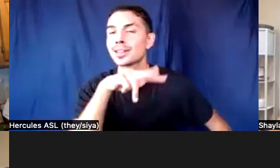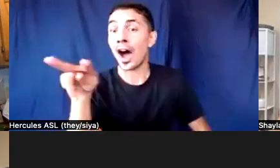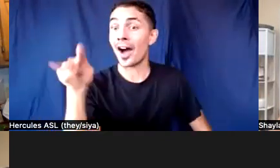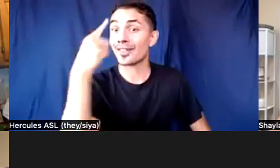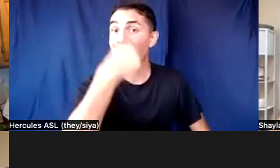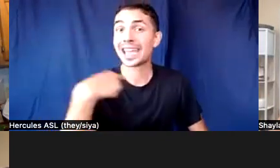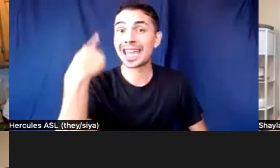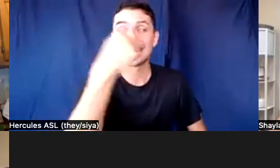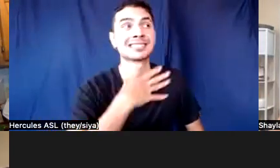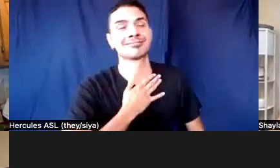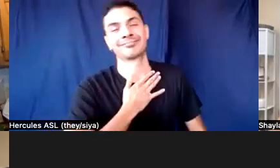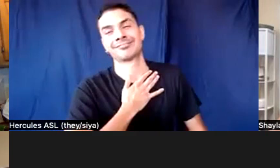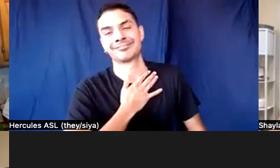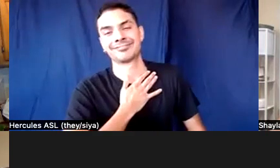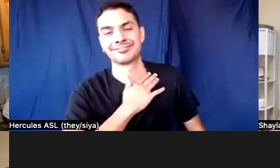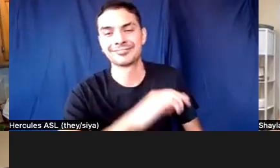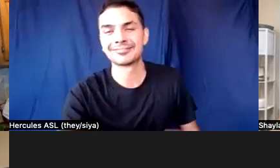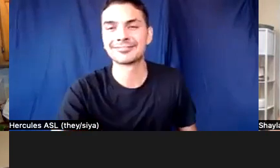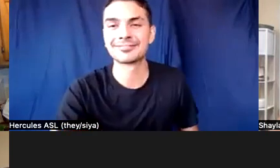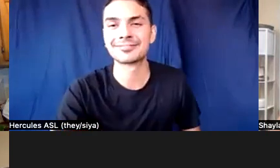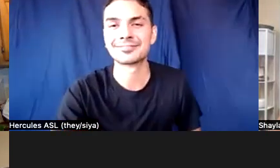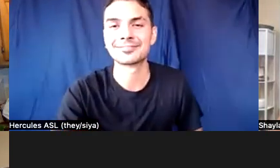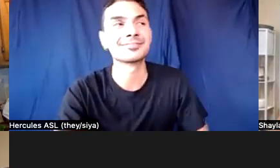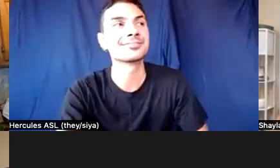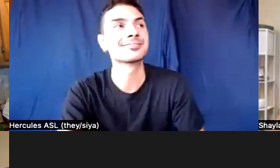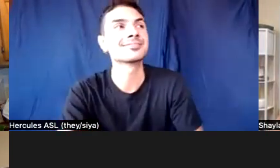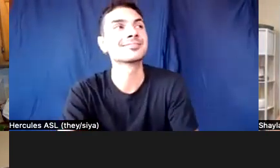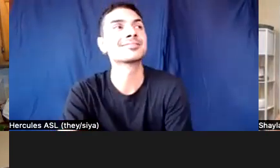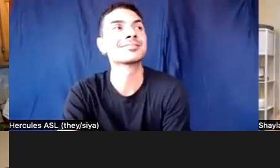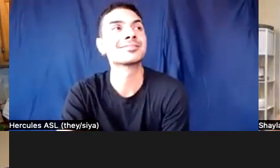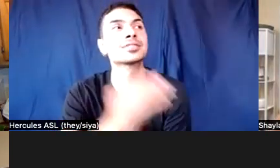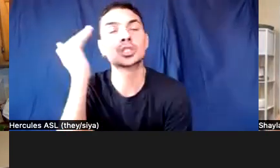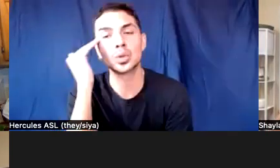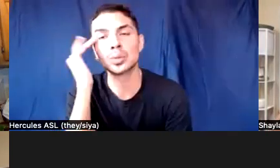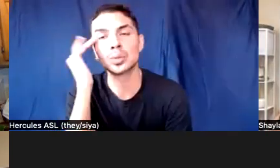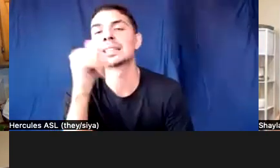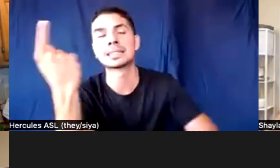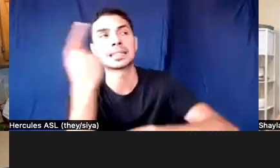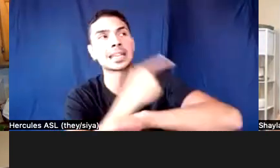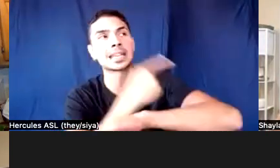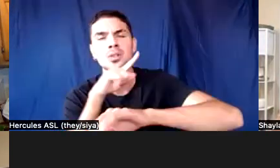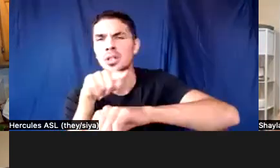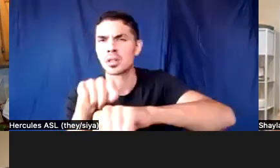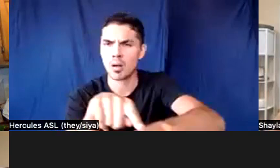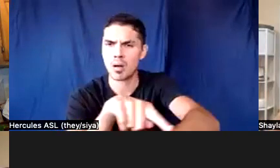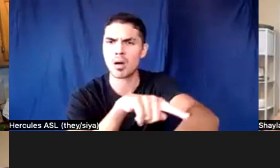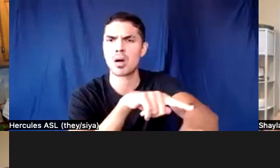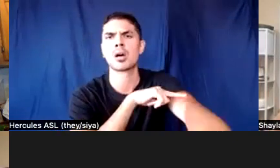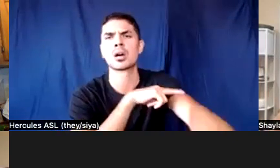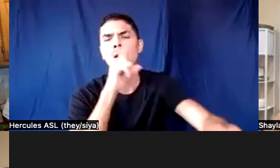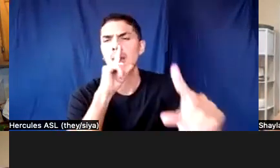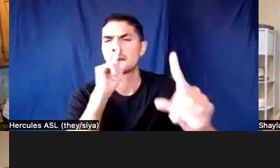it. But you know, the day was long and complex